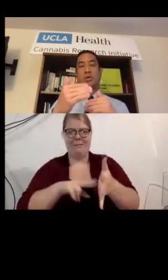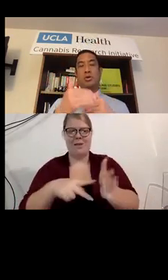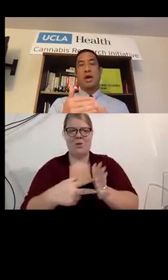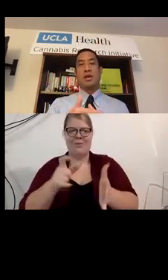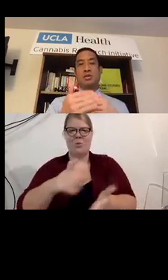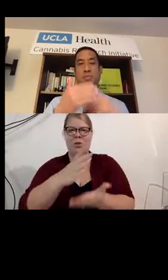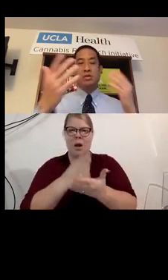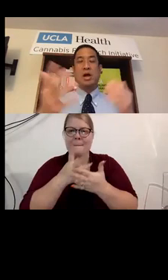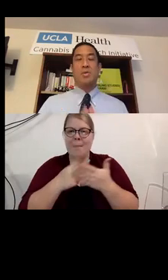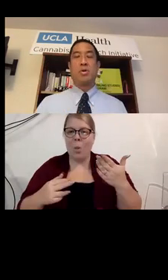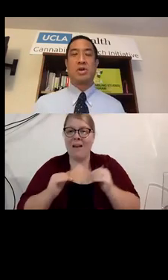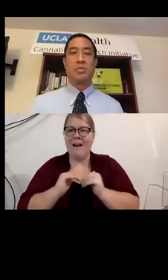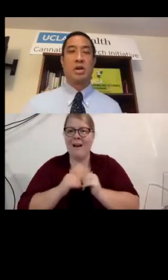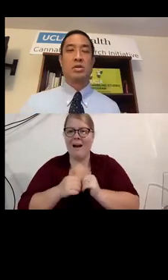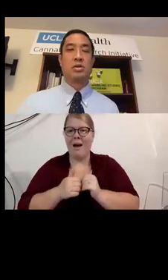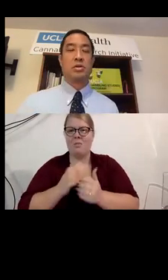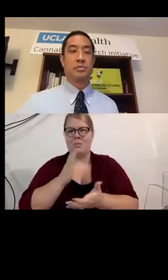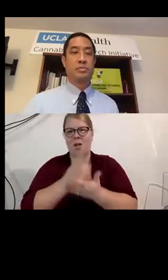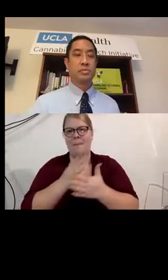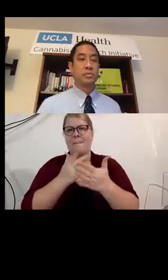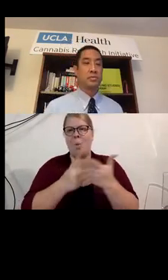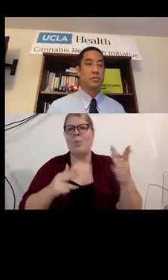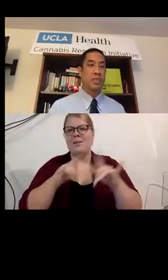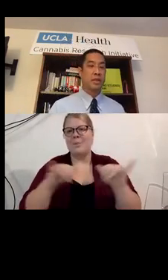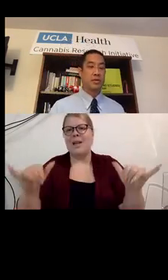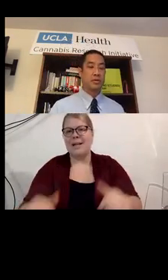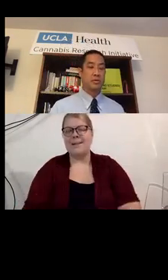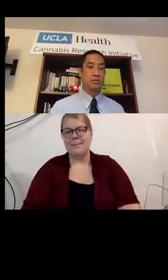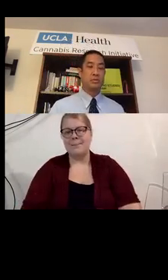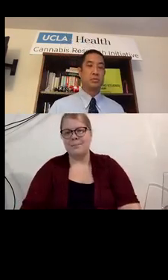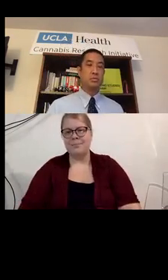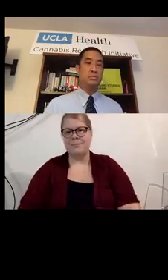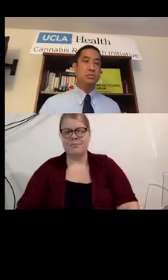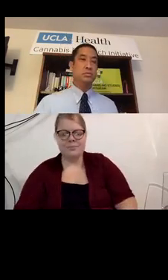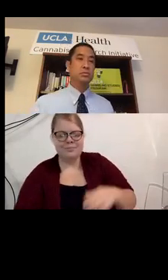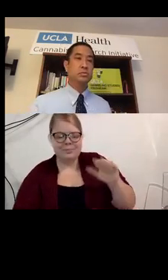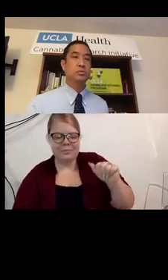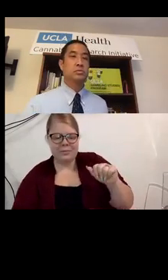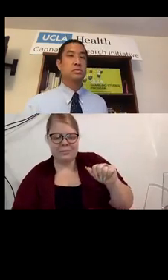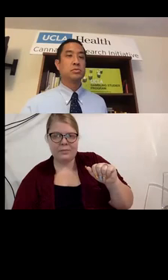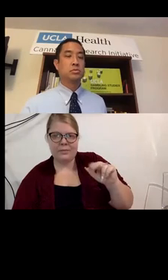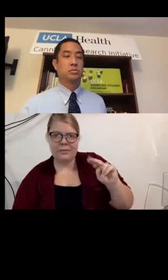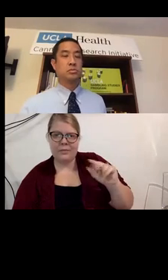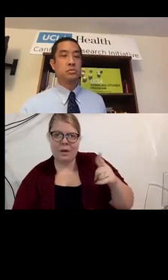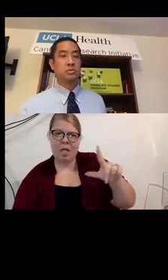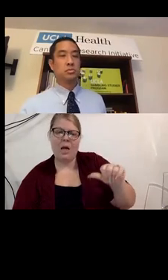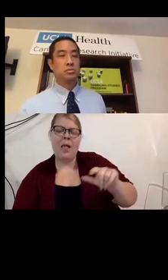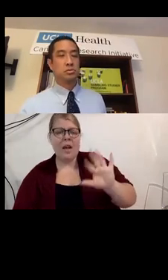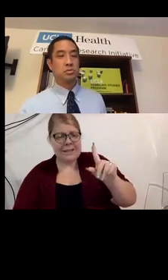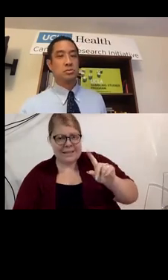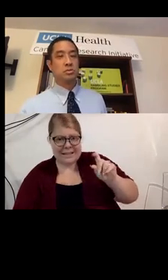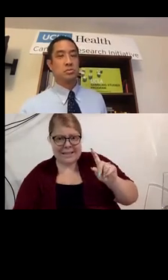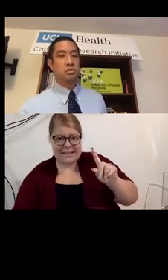And the way we do that is by stopping both simultaneously. Great. Is there a test available yet to measure